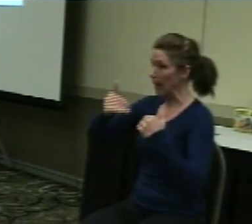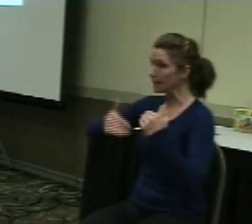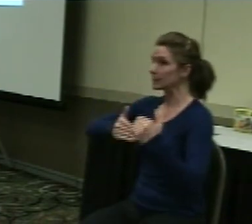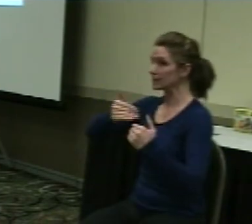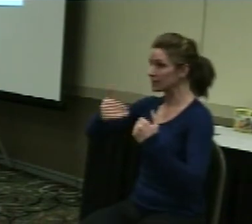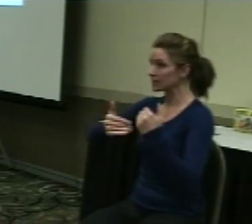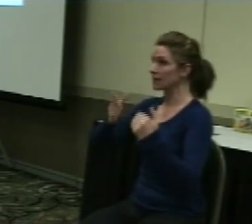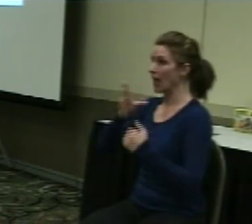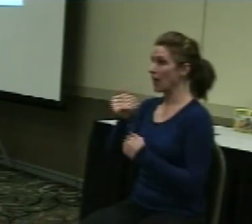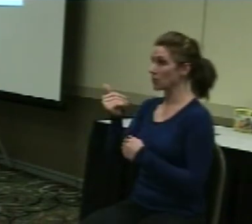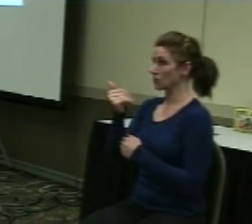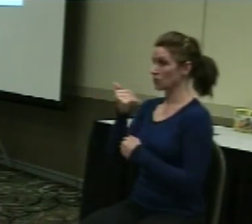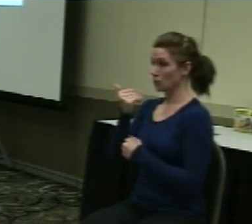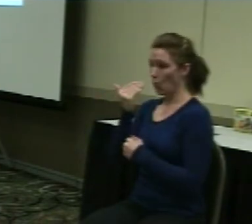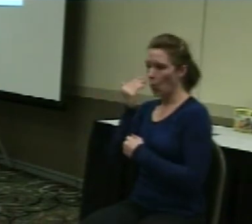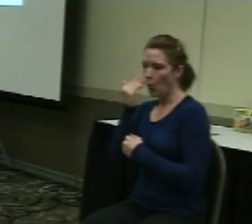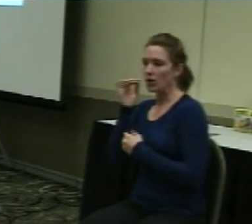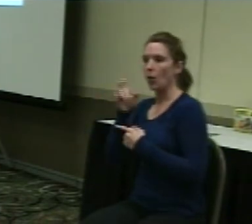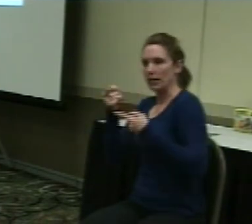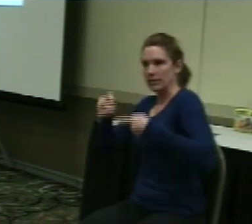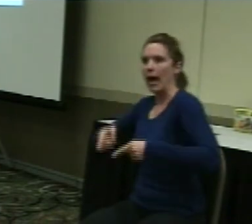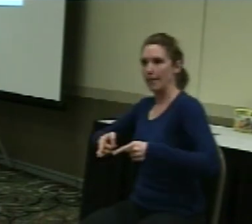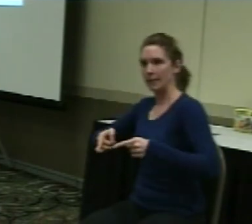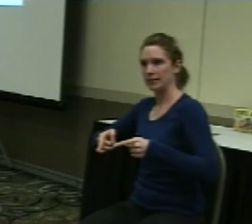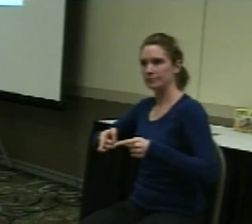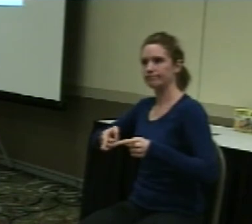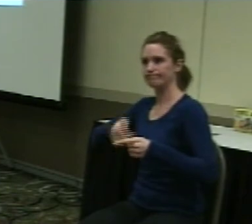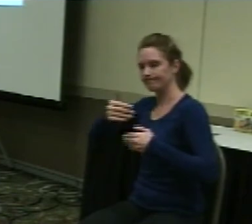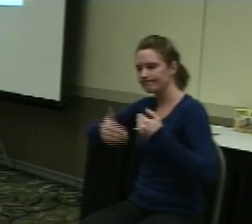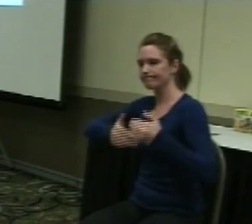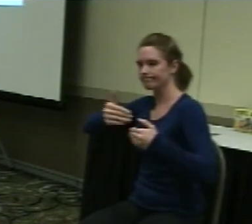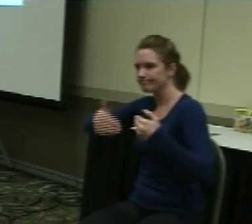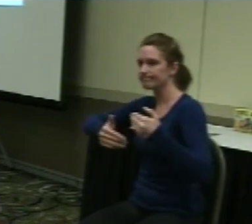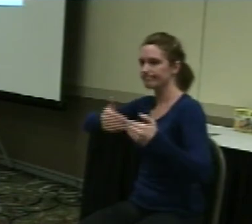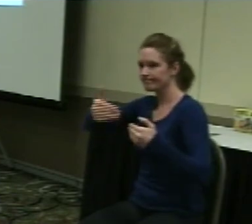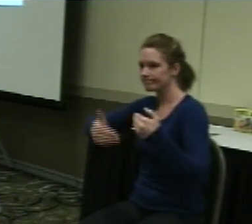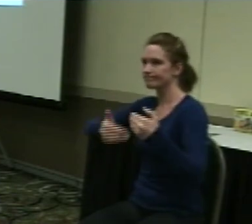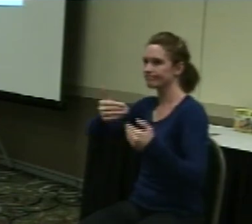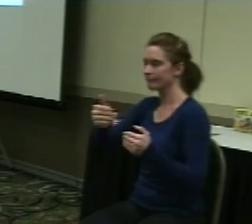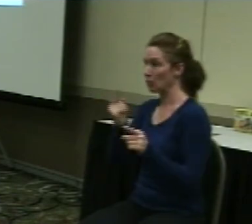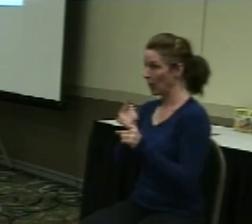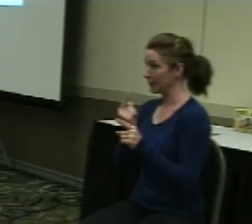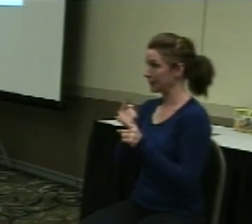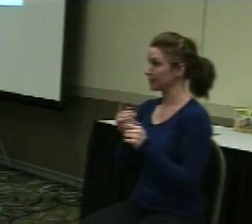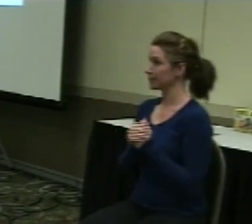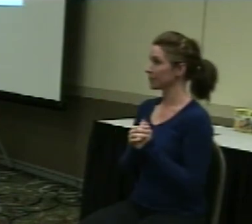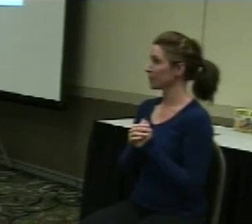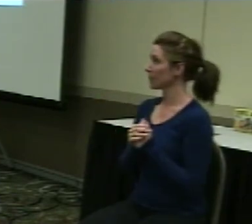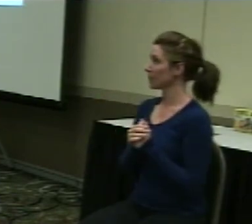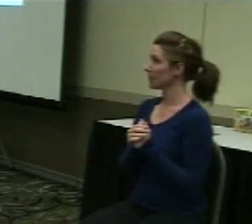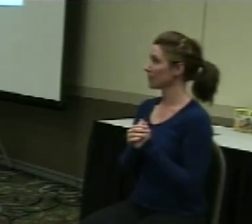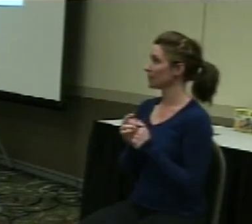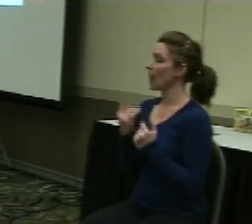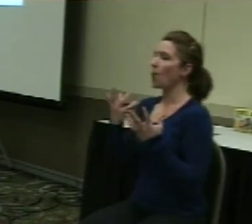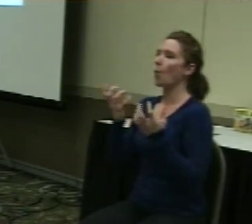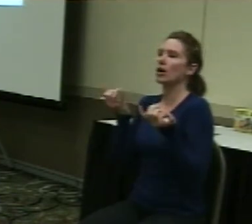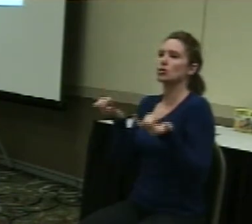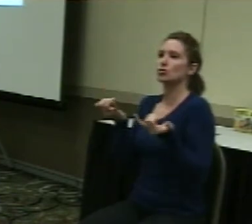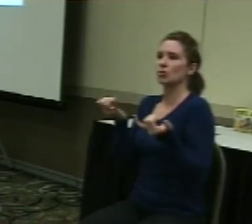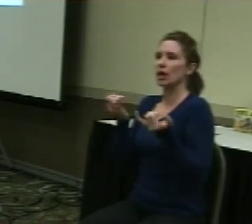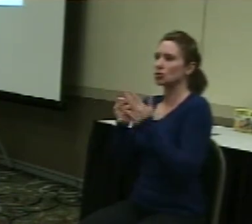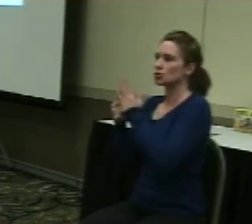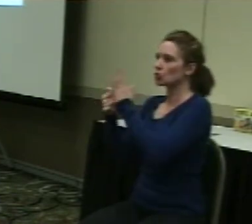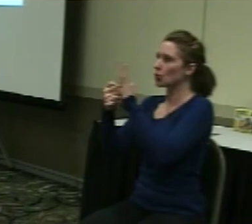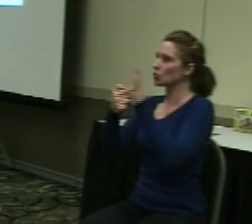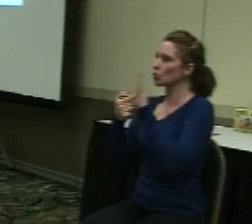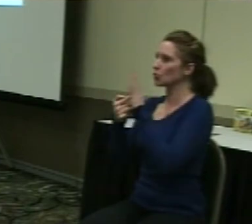and these are the things that need to be happening. Right? I want very much today to show